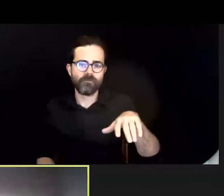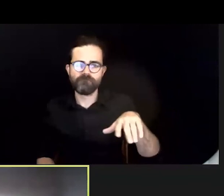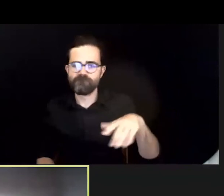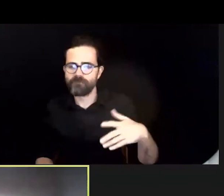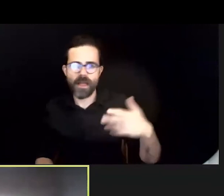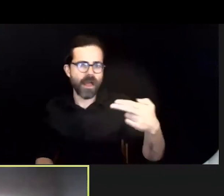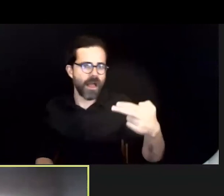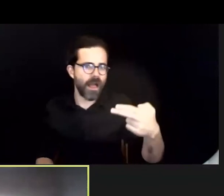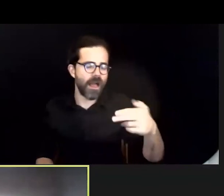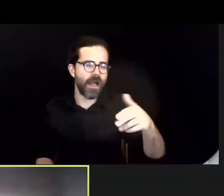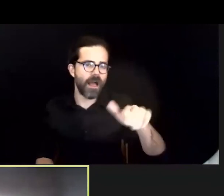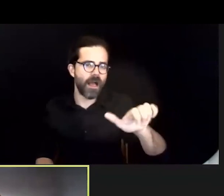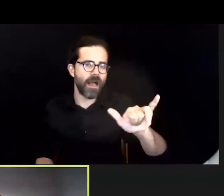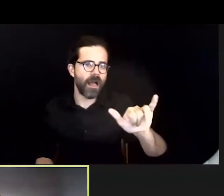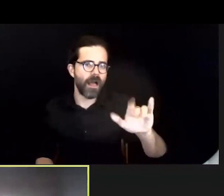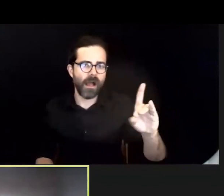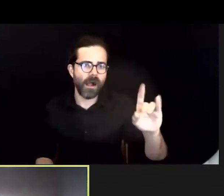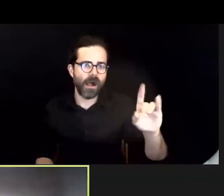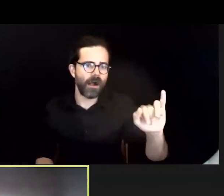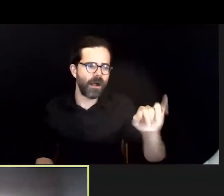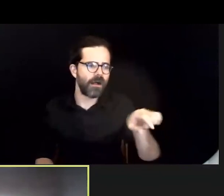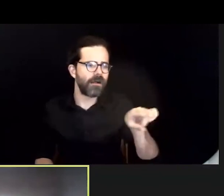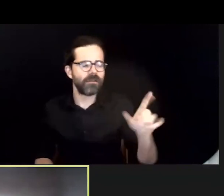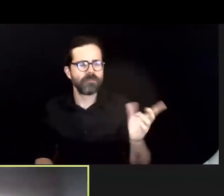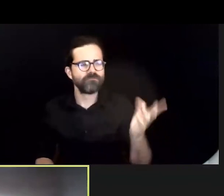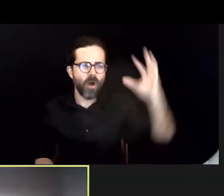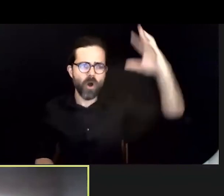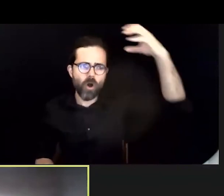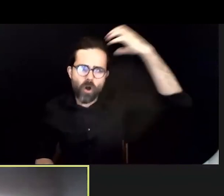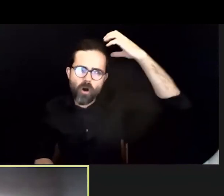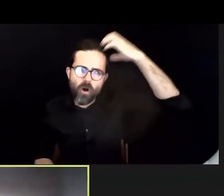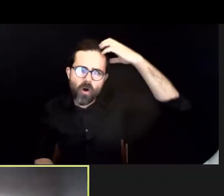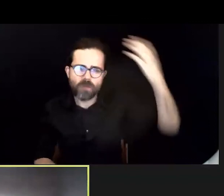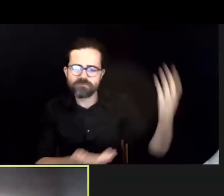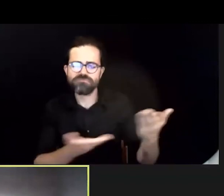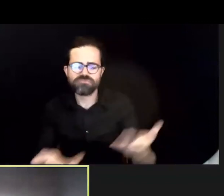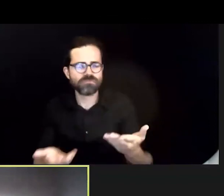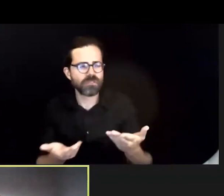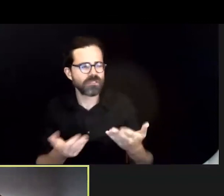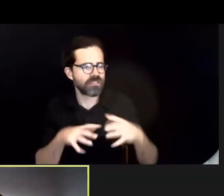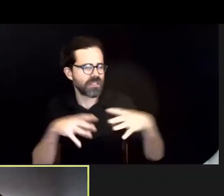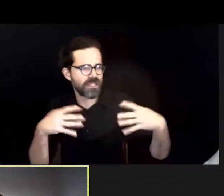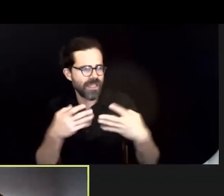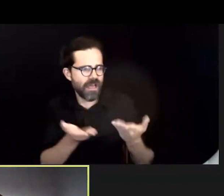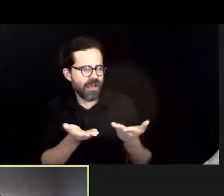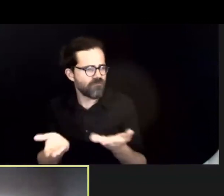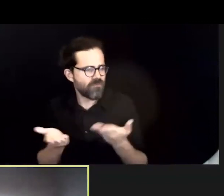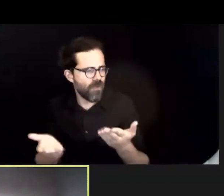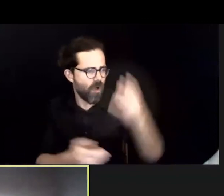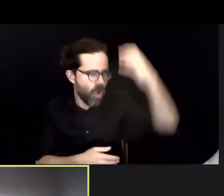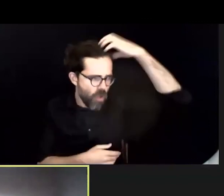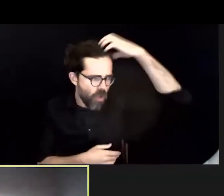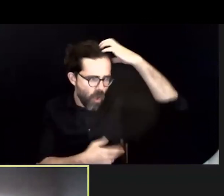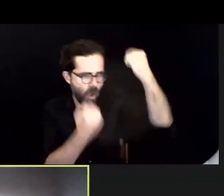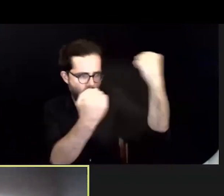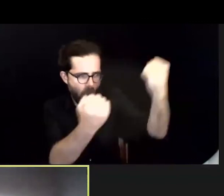telecare services and their accessibility? Is there any action plans or strategies in either of your countries? And